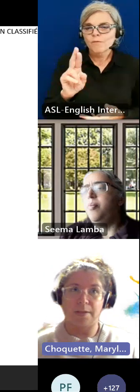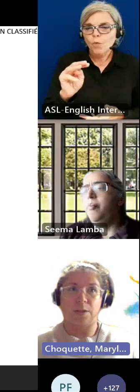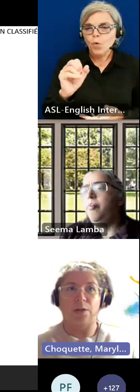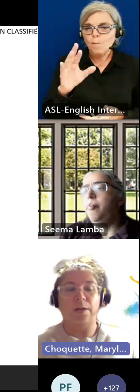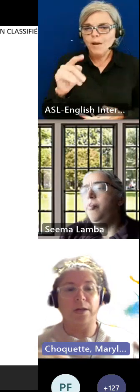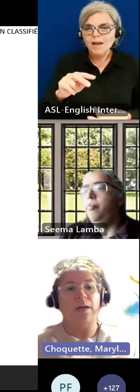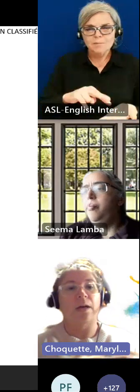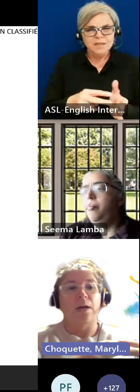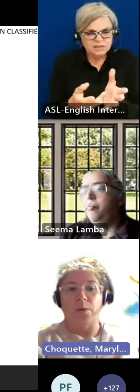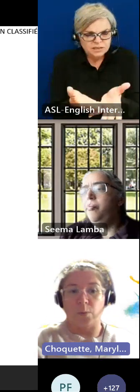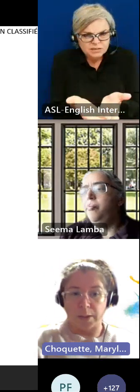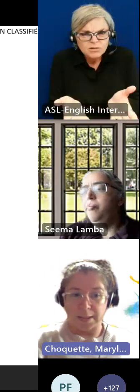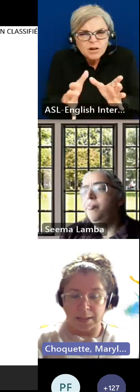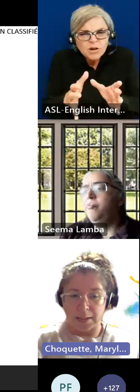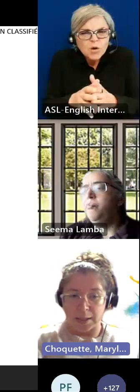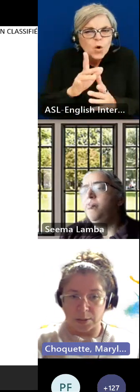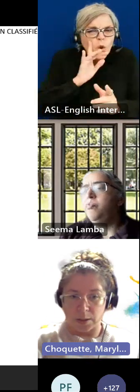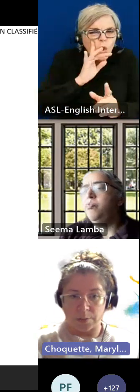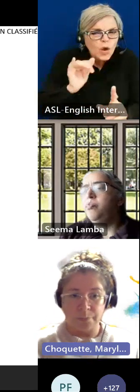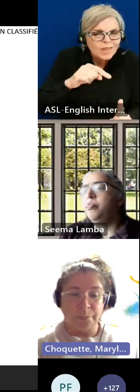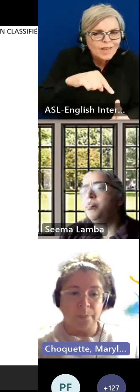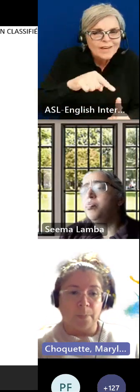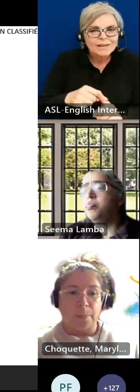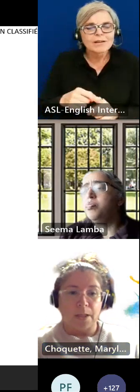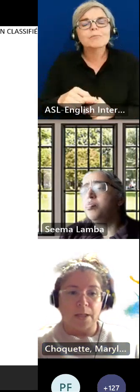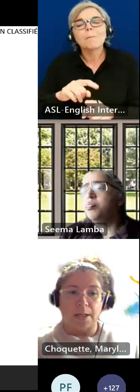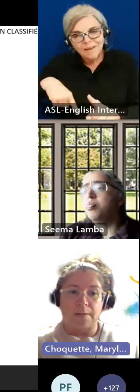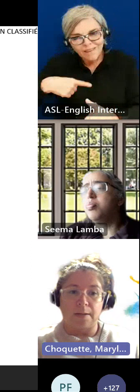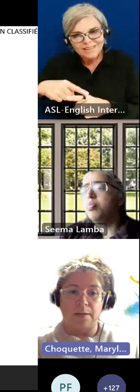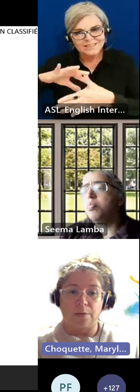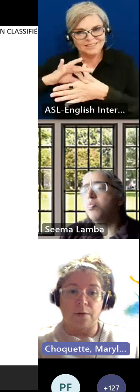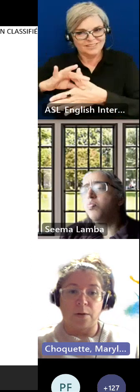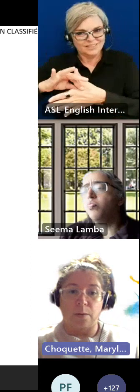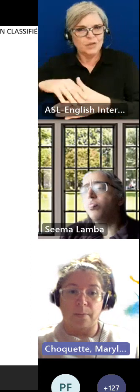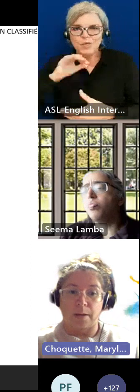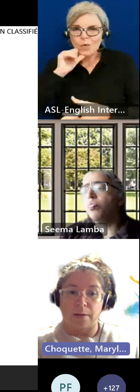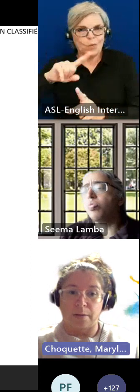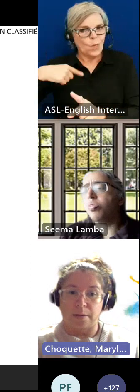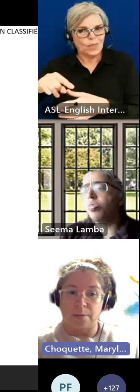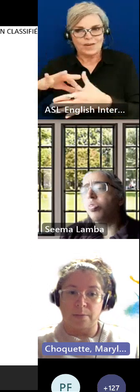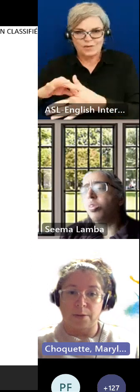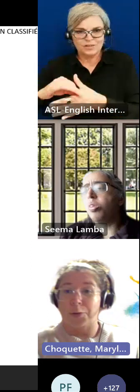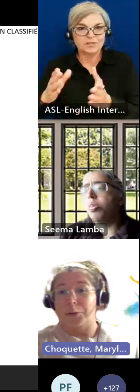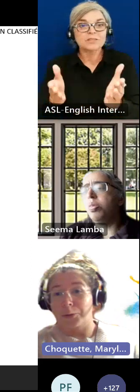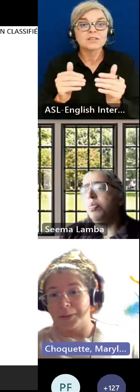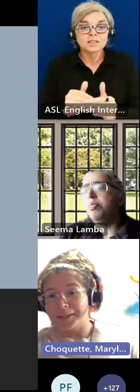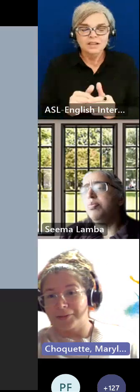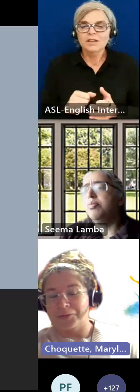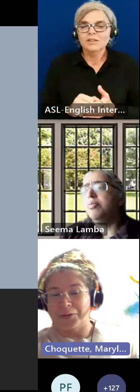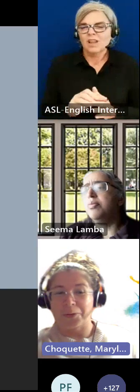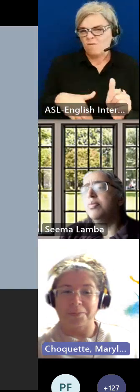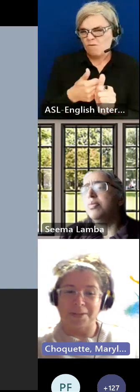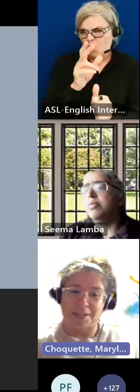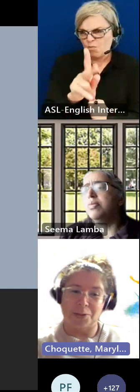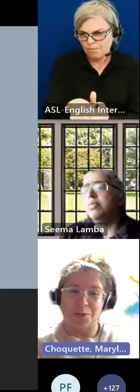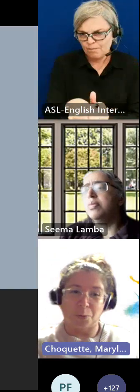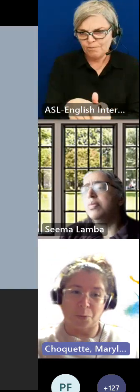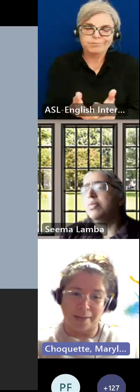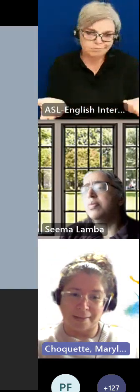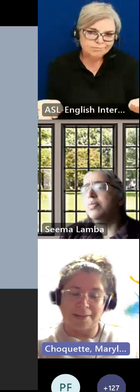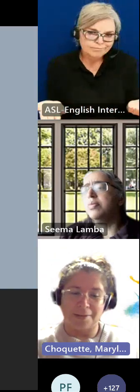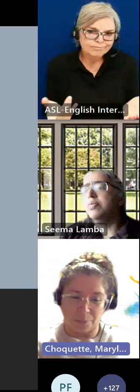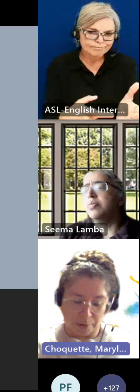So what does it look like, but what's in it as well? And then the follow-up methods, because you do need the follow-up. It's